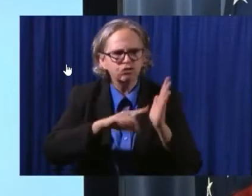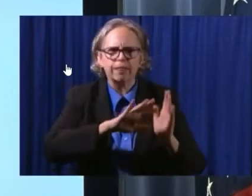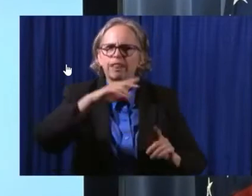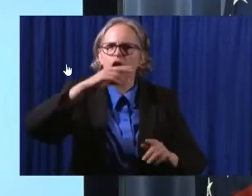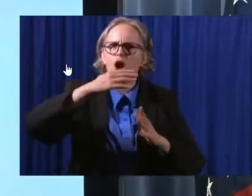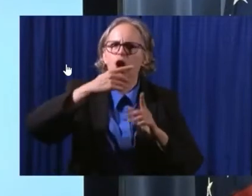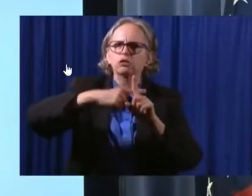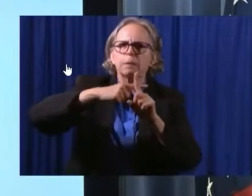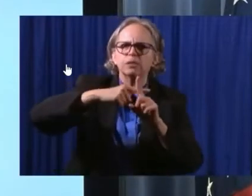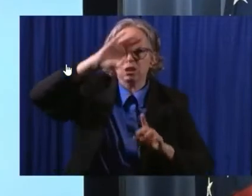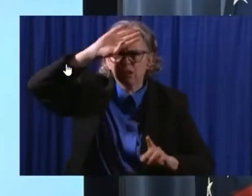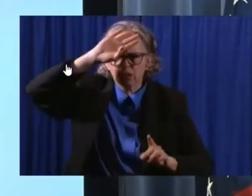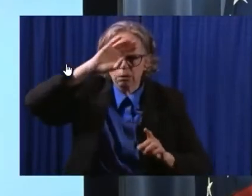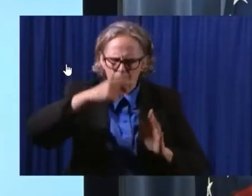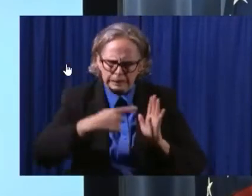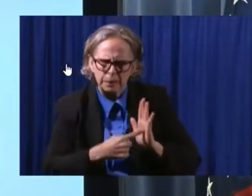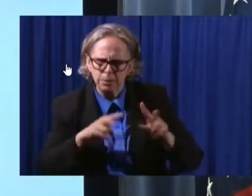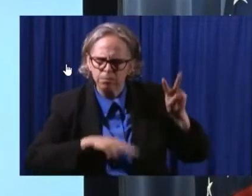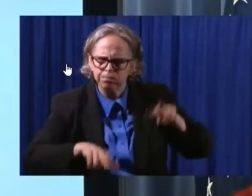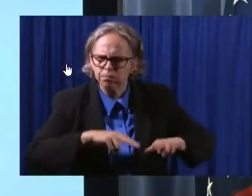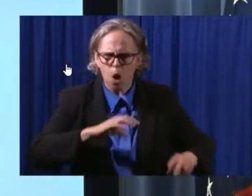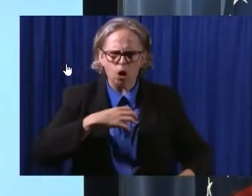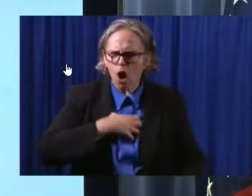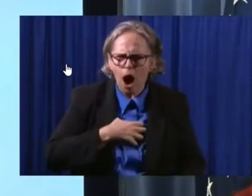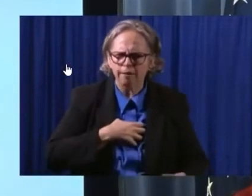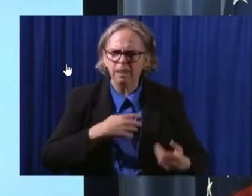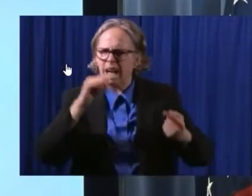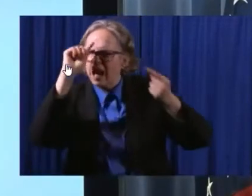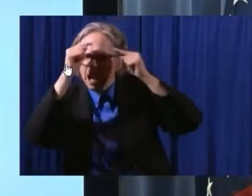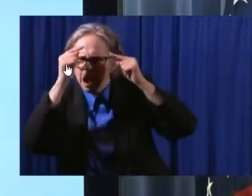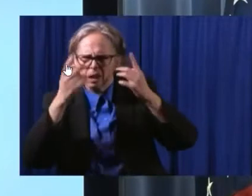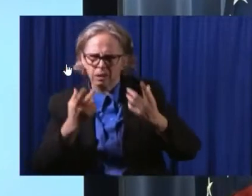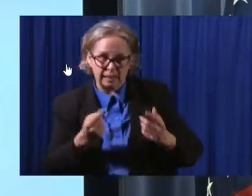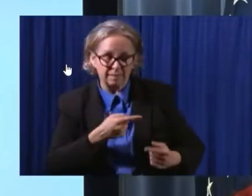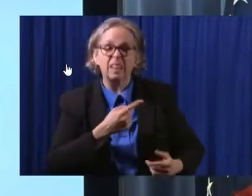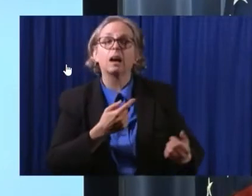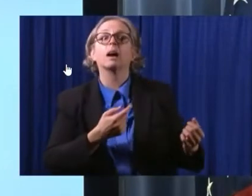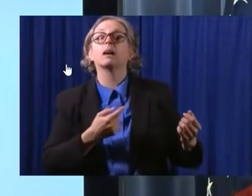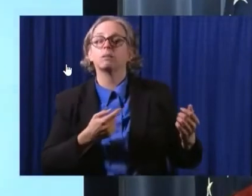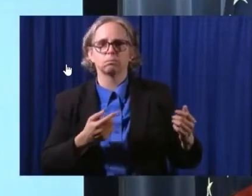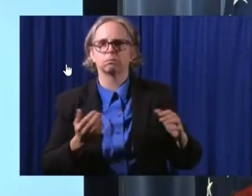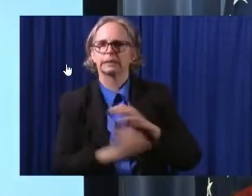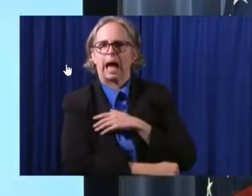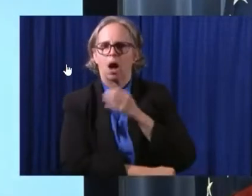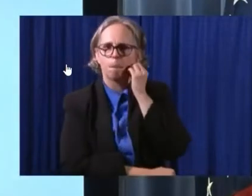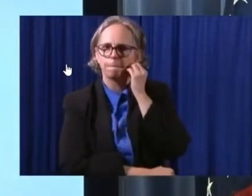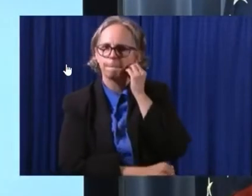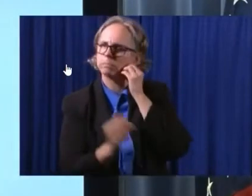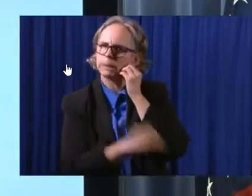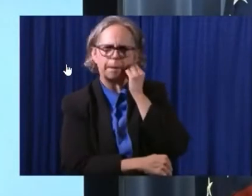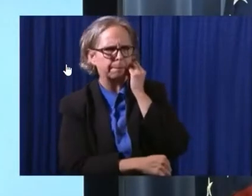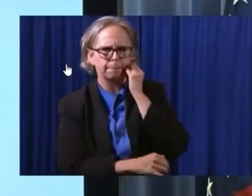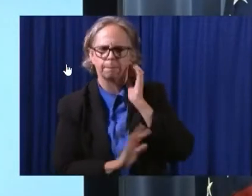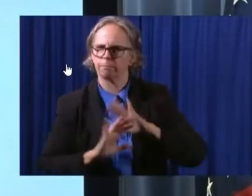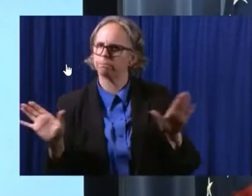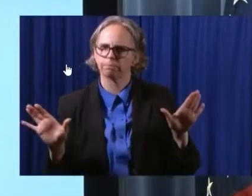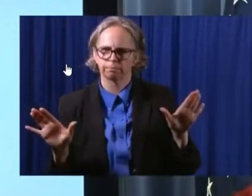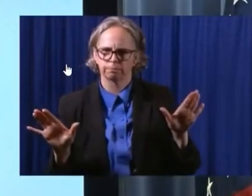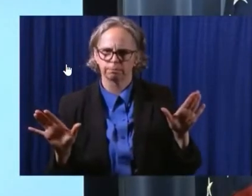like cough, fever, headache, body aches, and don't send them to school if they're not going to be well that